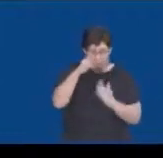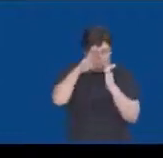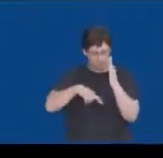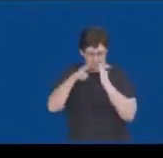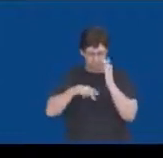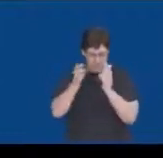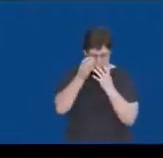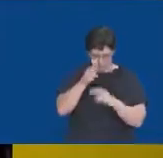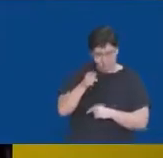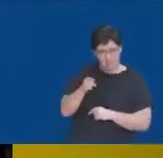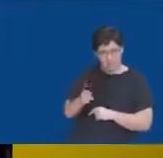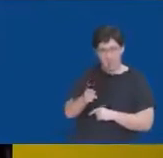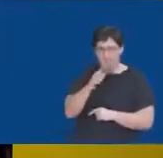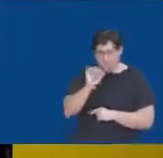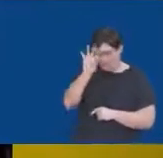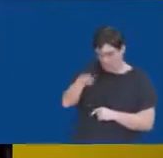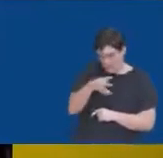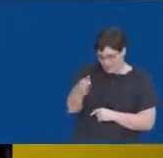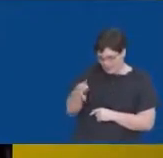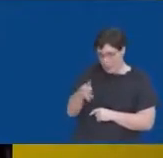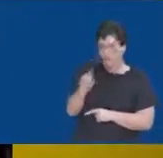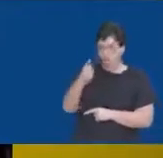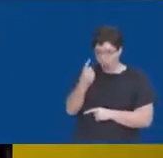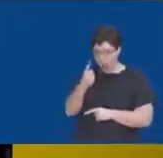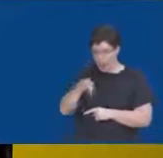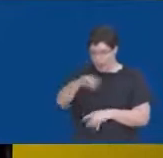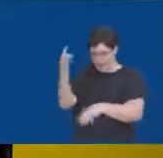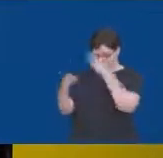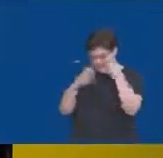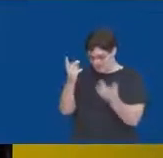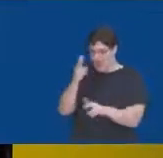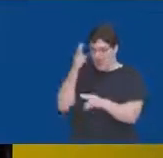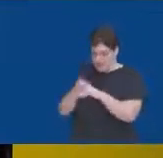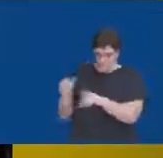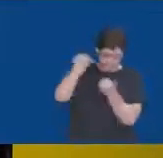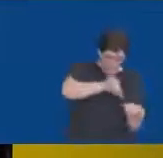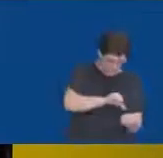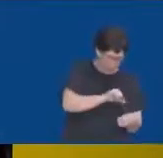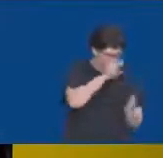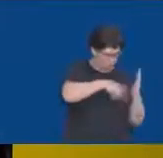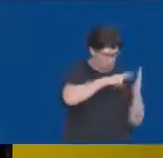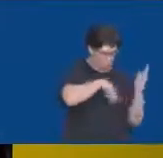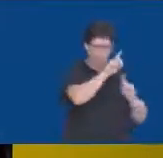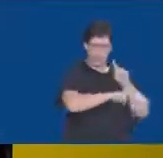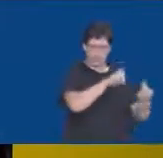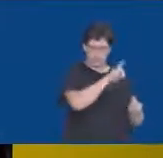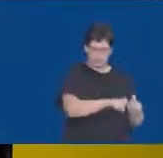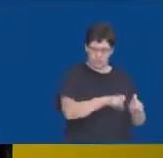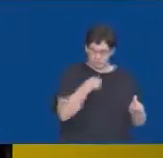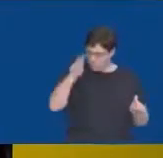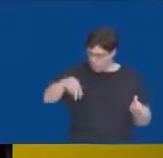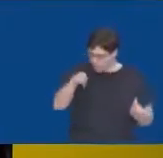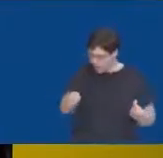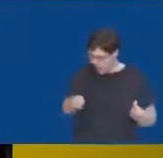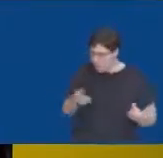fact, I suggest you analyze the table before you go on and read the questions. And in your mind, you might be thinking, actually, I know what kind of